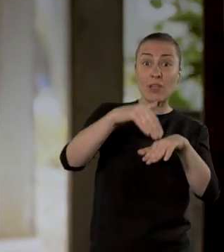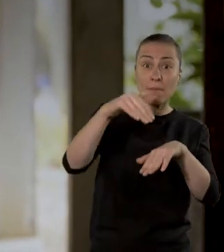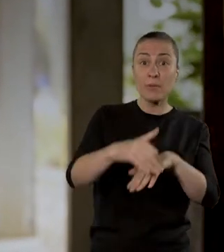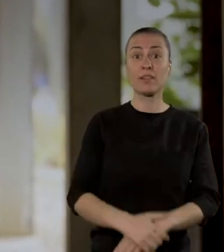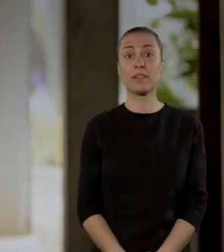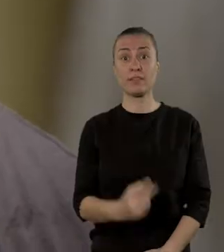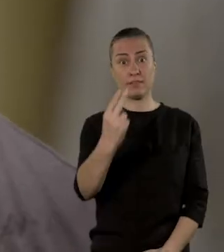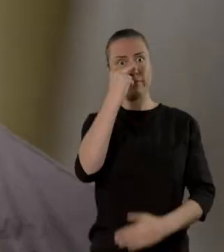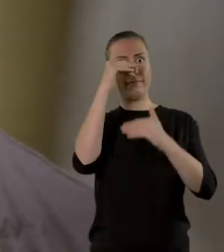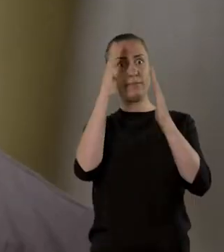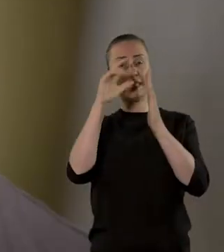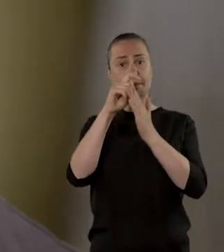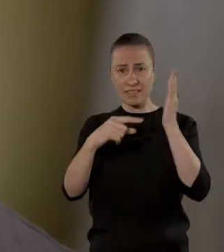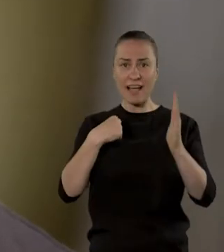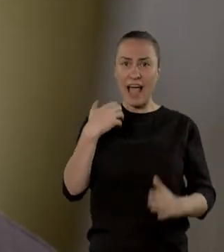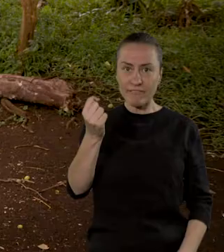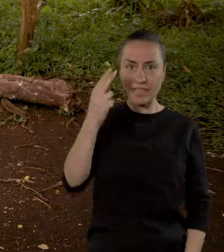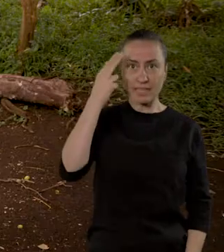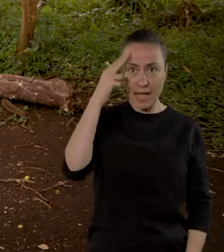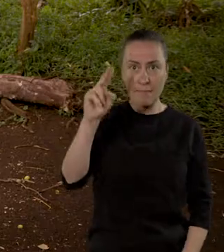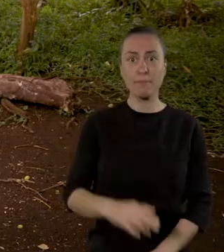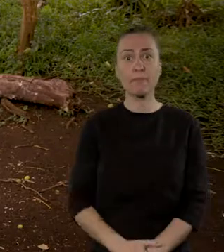without punishment? I have a name.